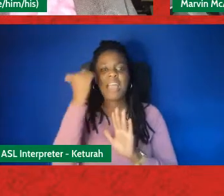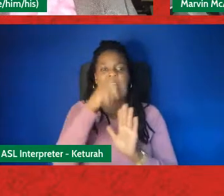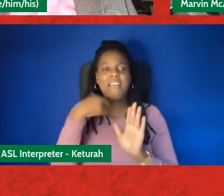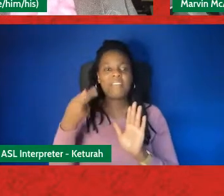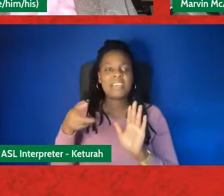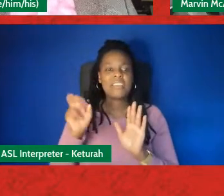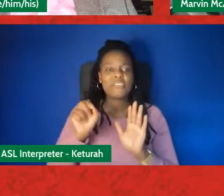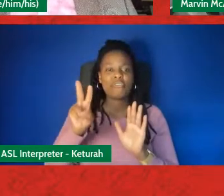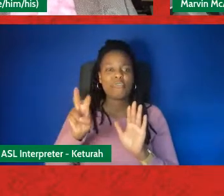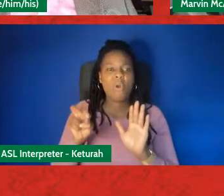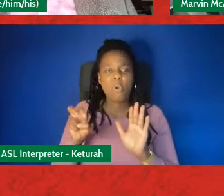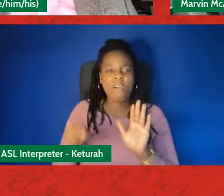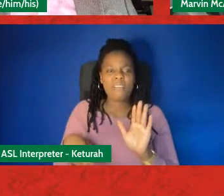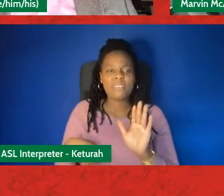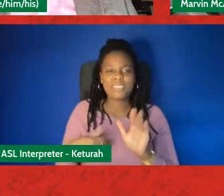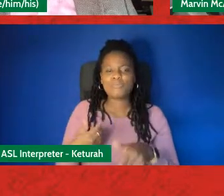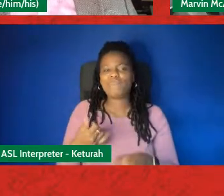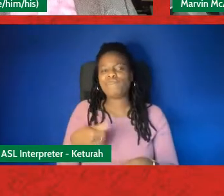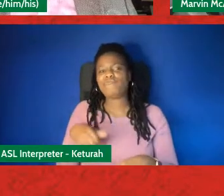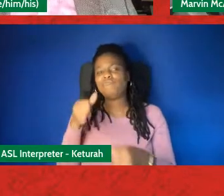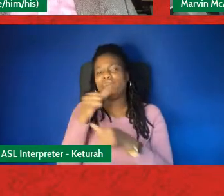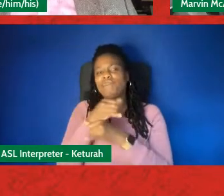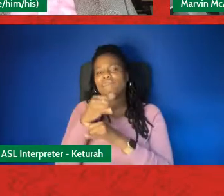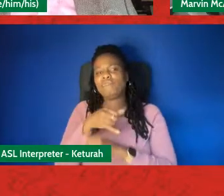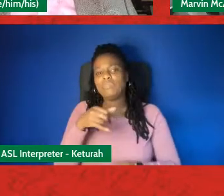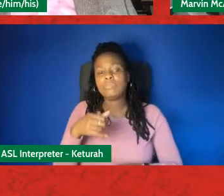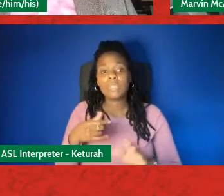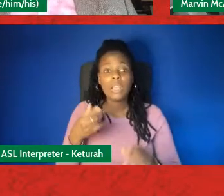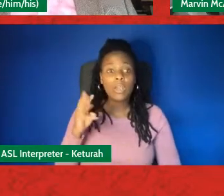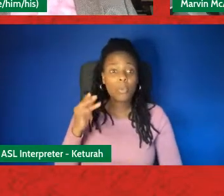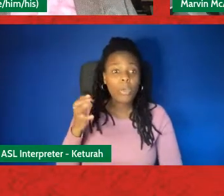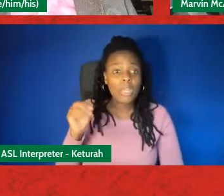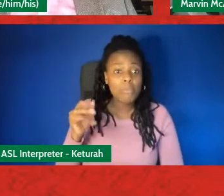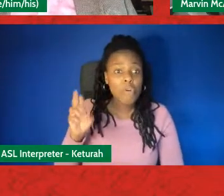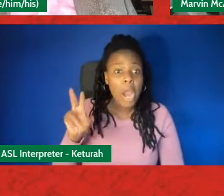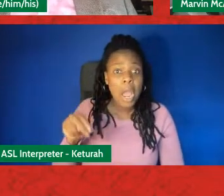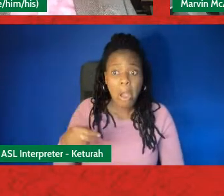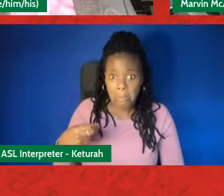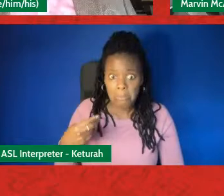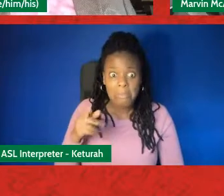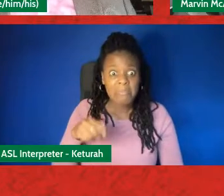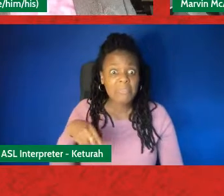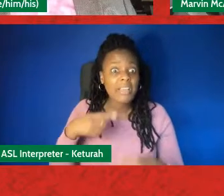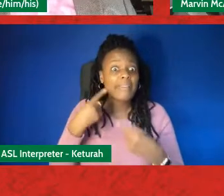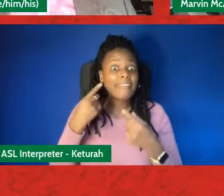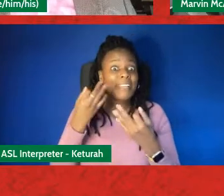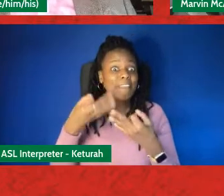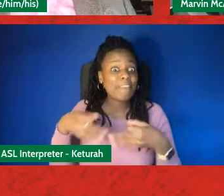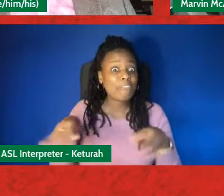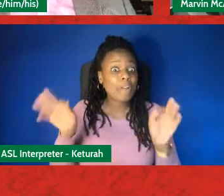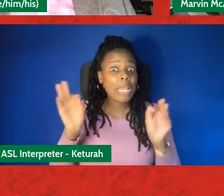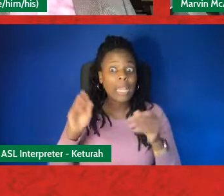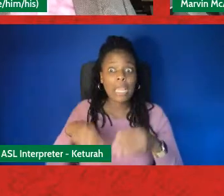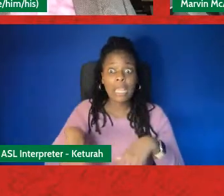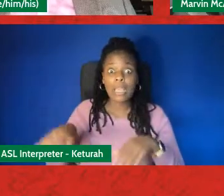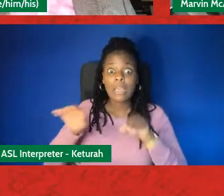pleasure garden. And William Brown, being a smart businessman, all this free publicity, I'm on a roll with that name, but that is not the name that he chose. Names